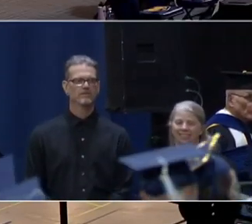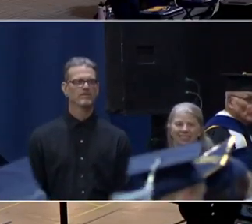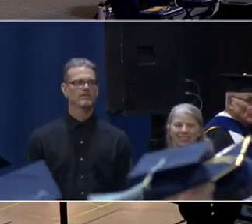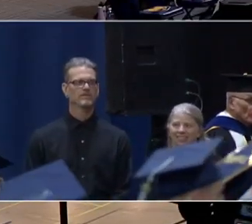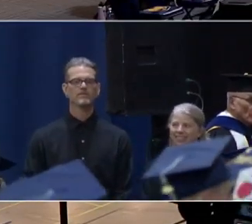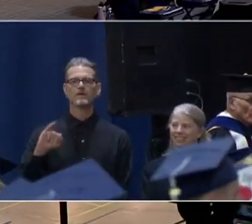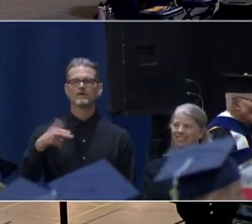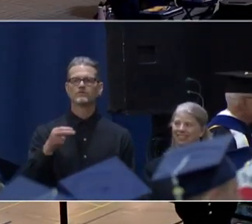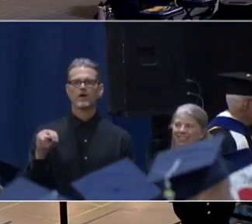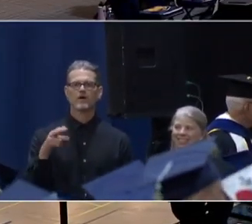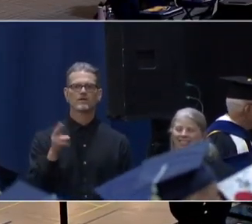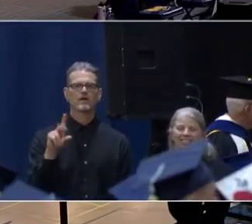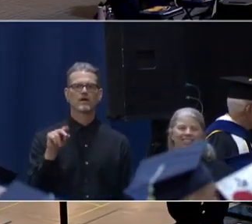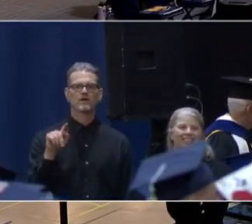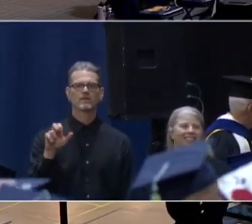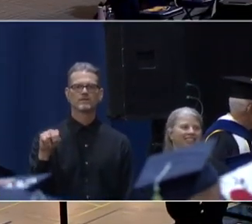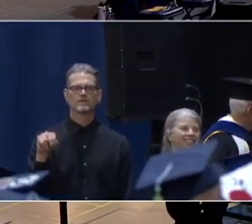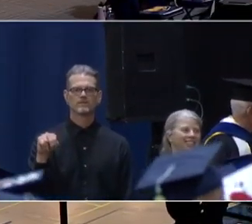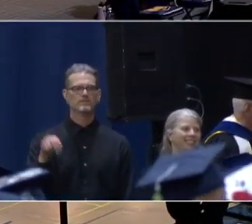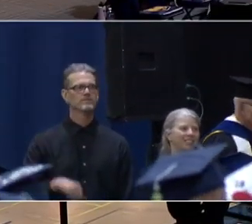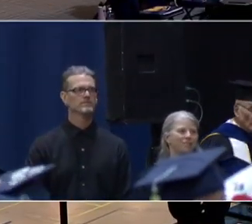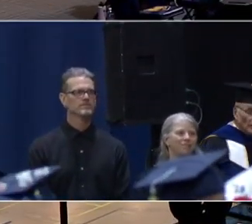John Huddleton.